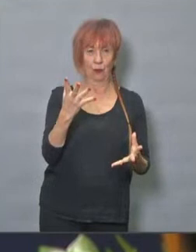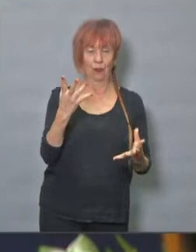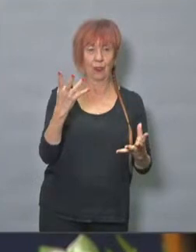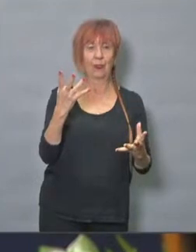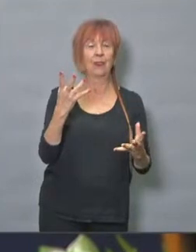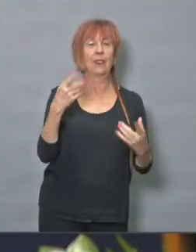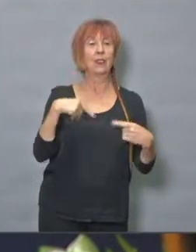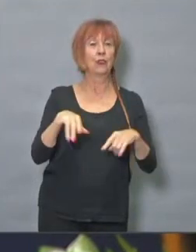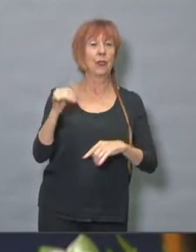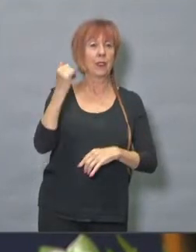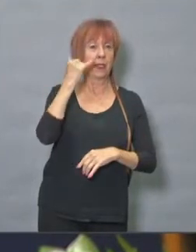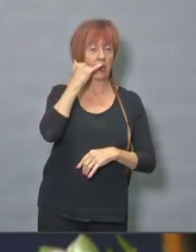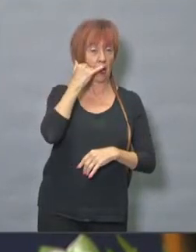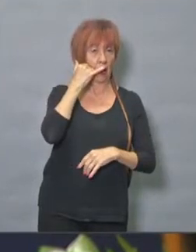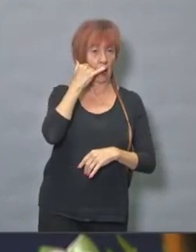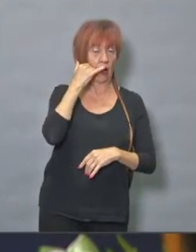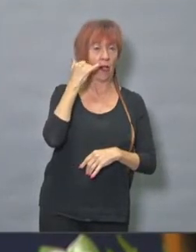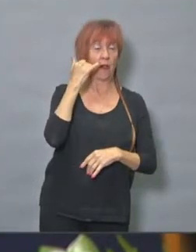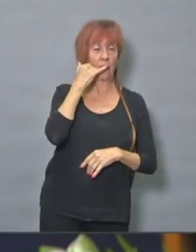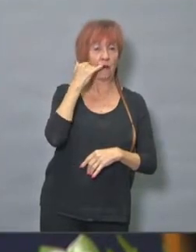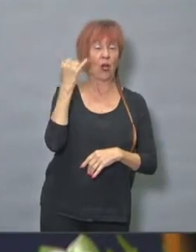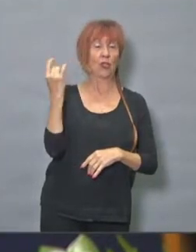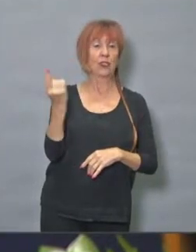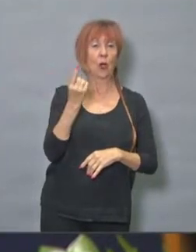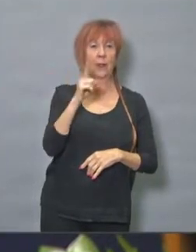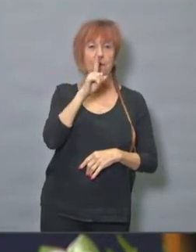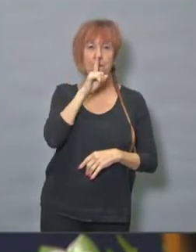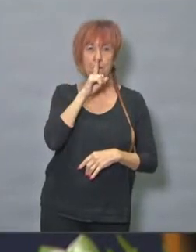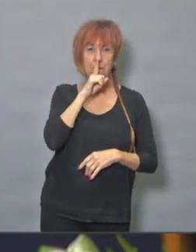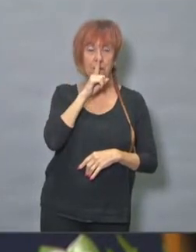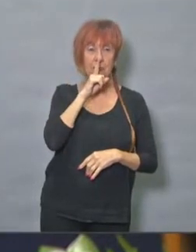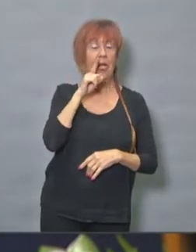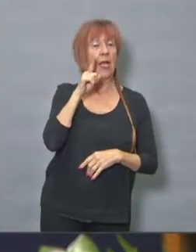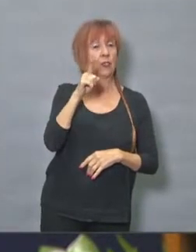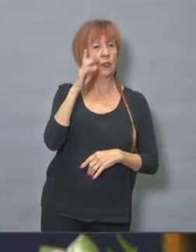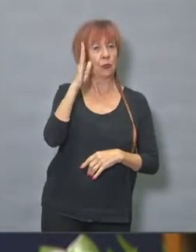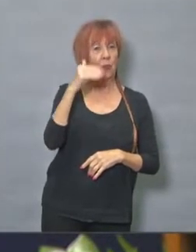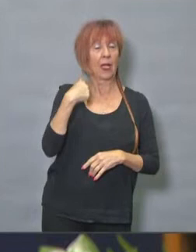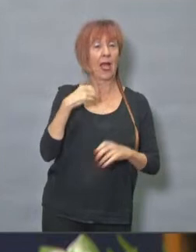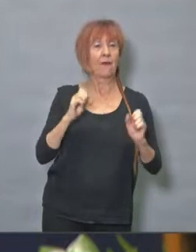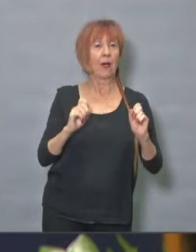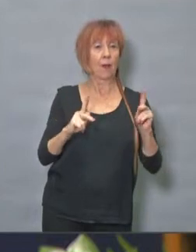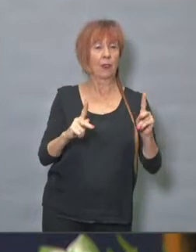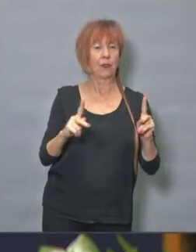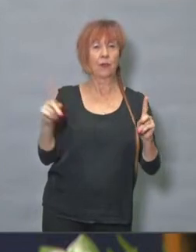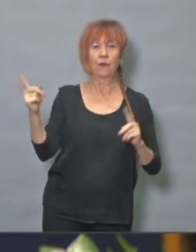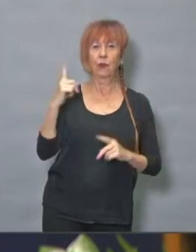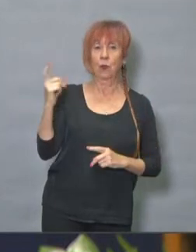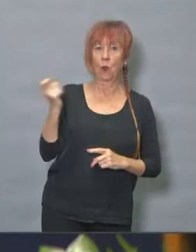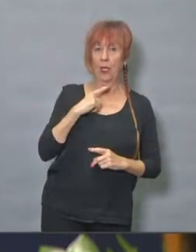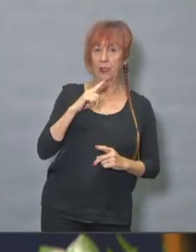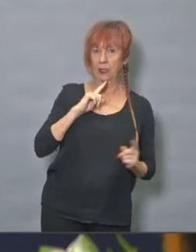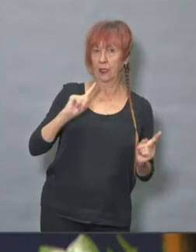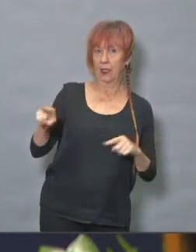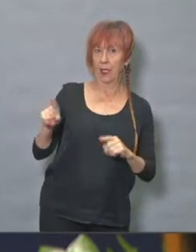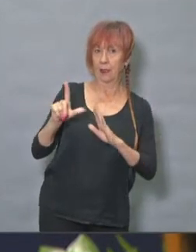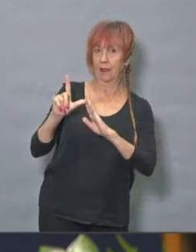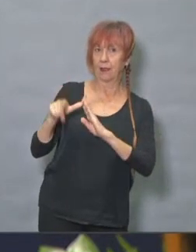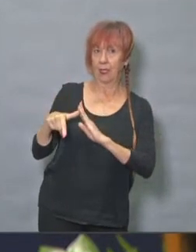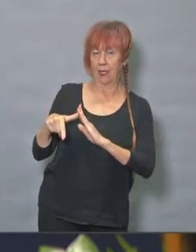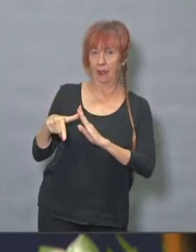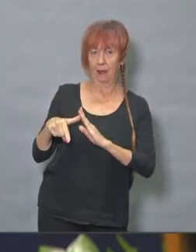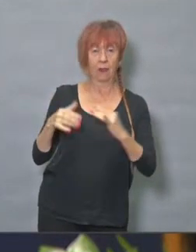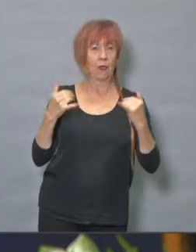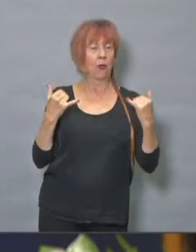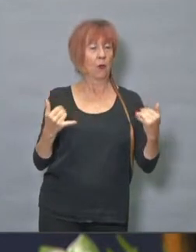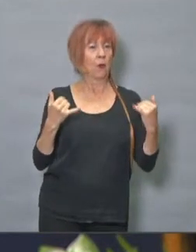the call, the phones are in a listen-only mode, and there will be an opportunity for a question and answer session. At this time, I'll turn the